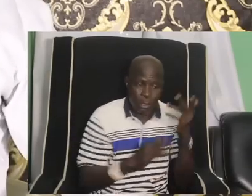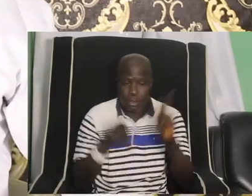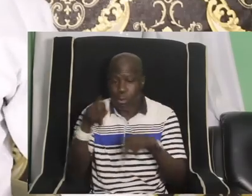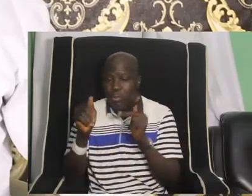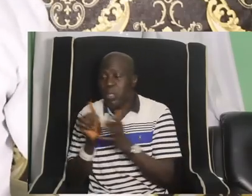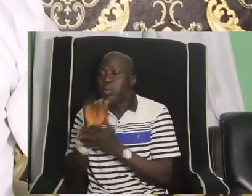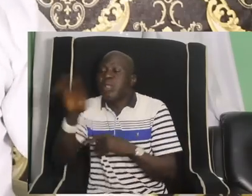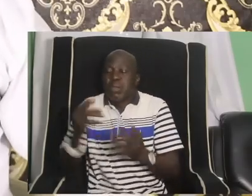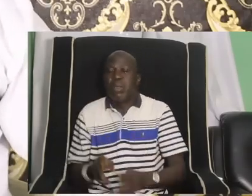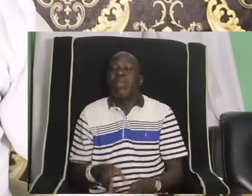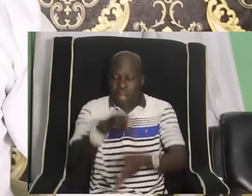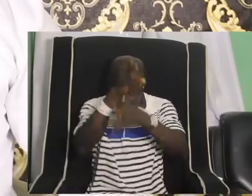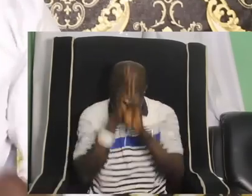been